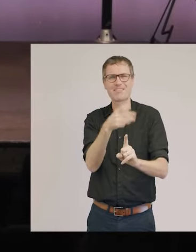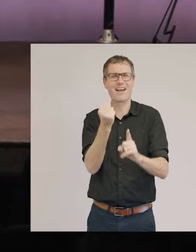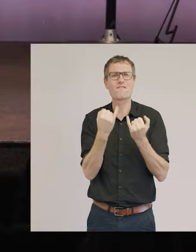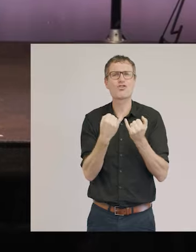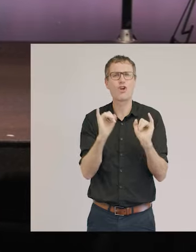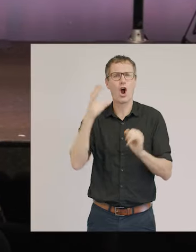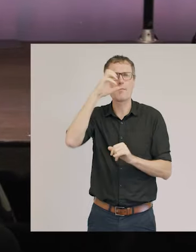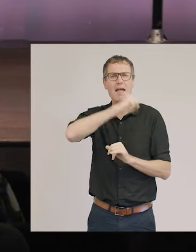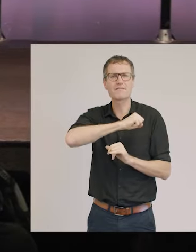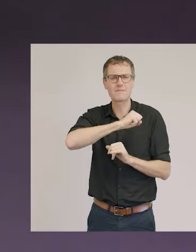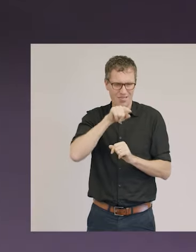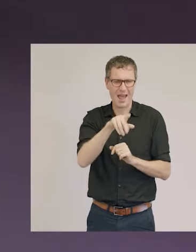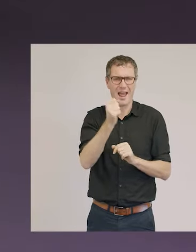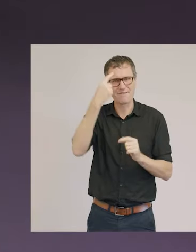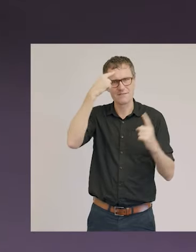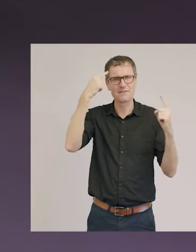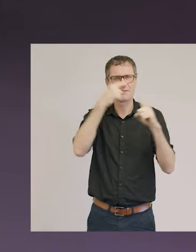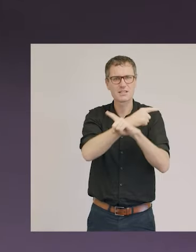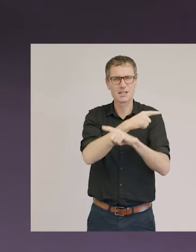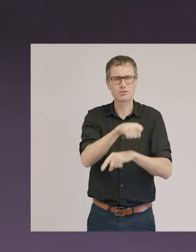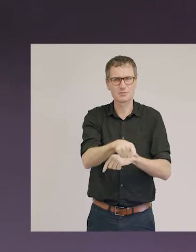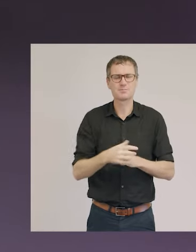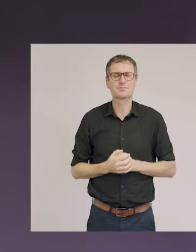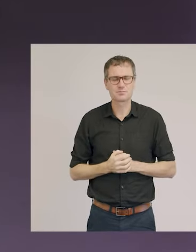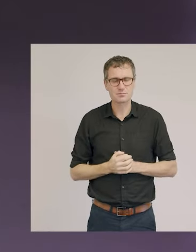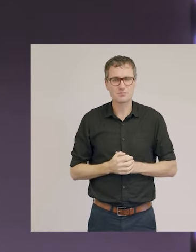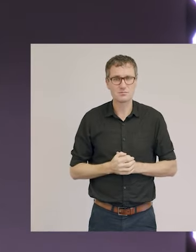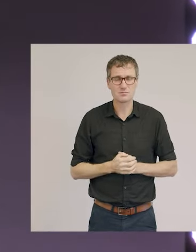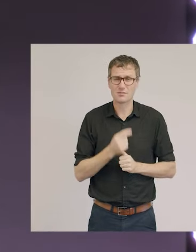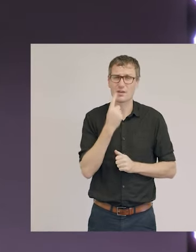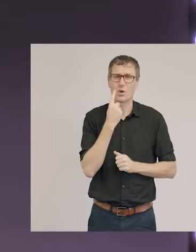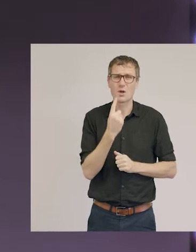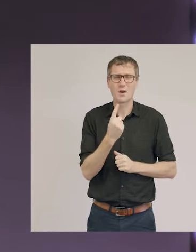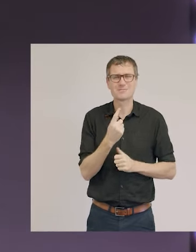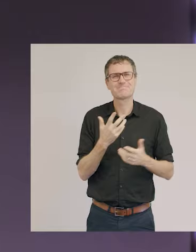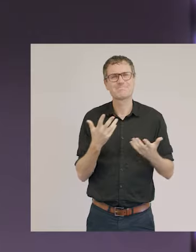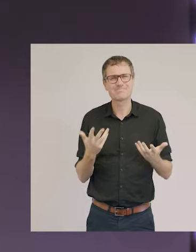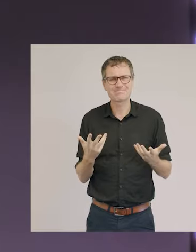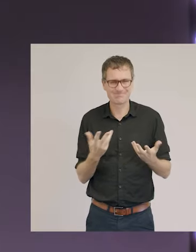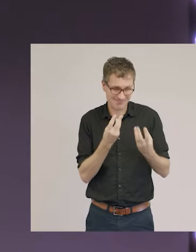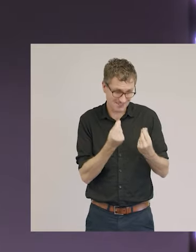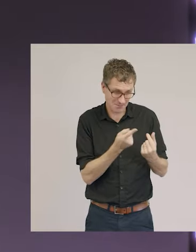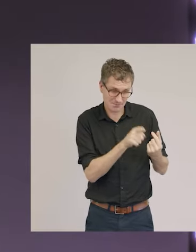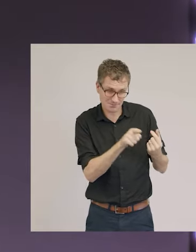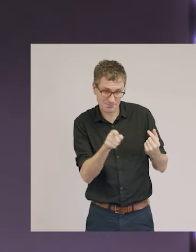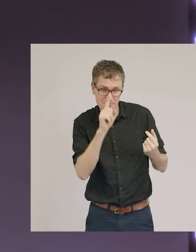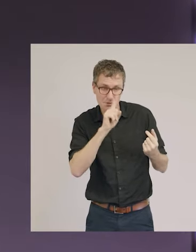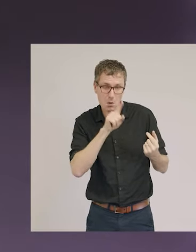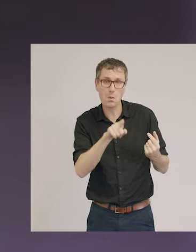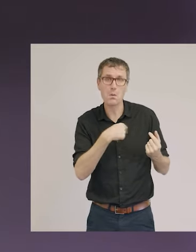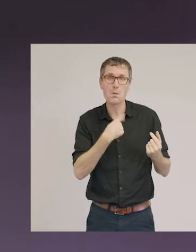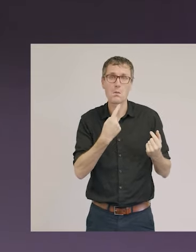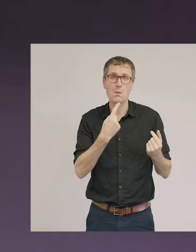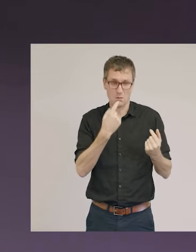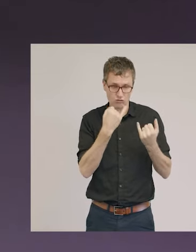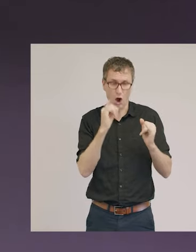a way you can spot them. And sadly, often people who are in deception feel perfectly happy.